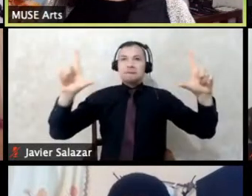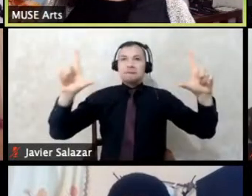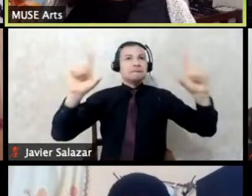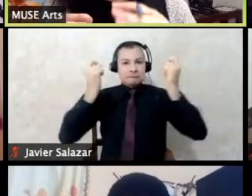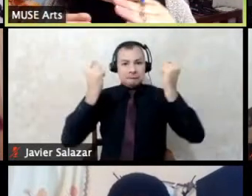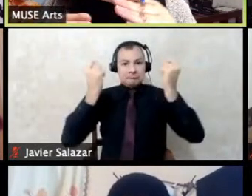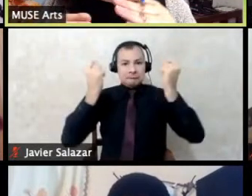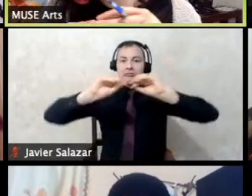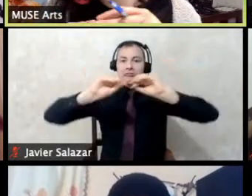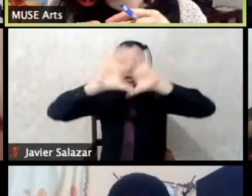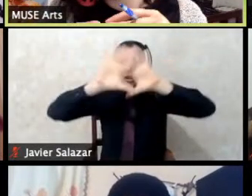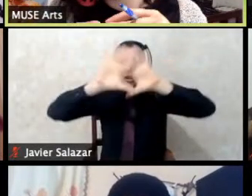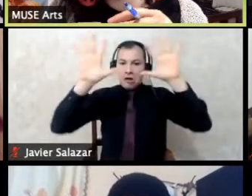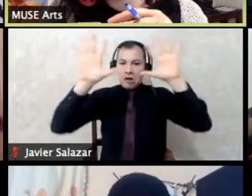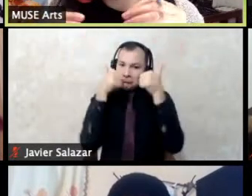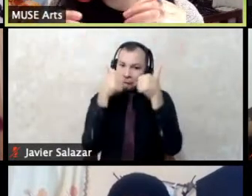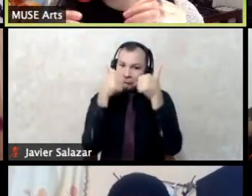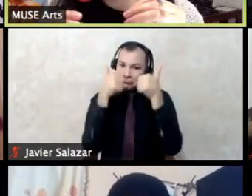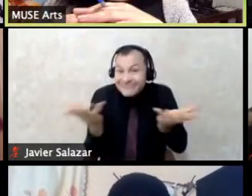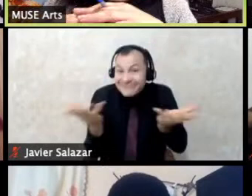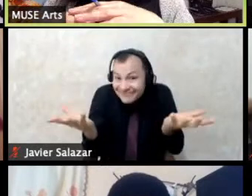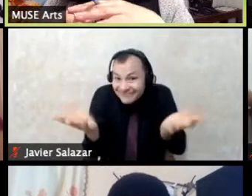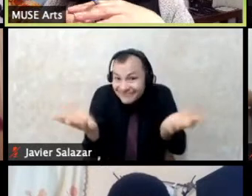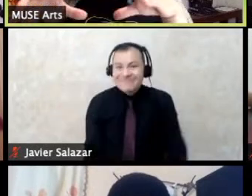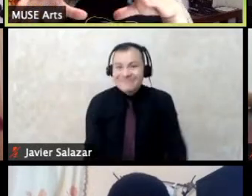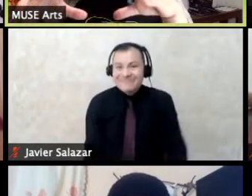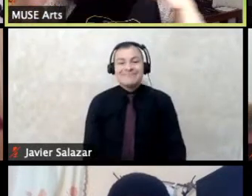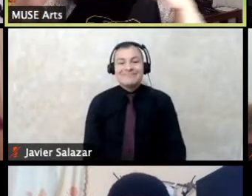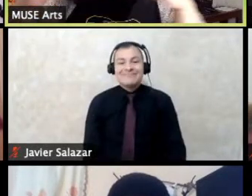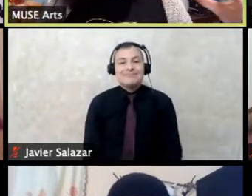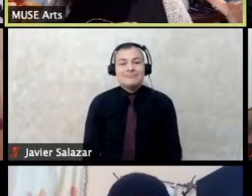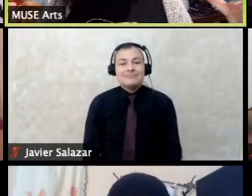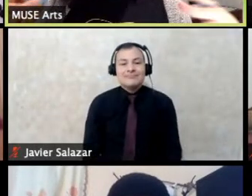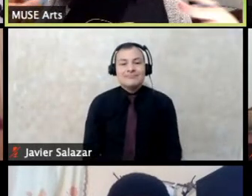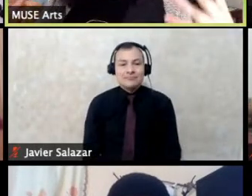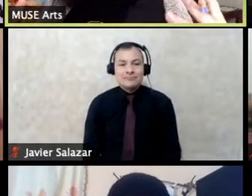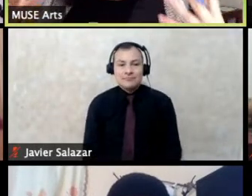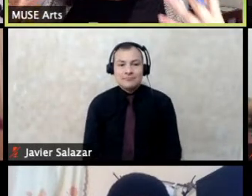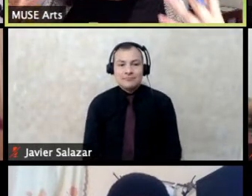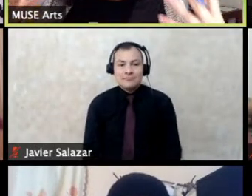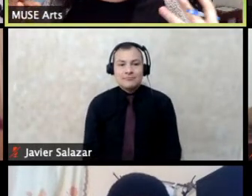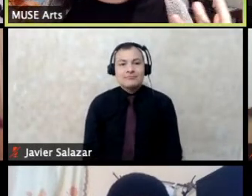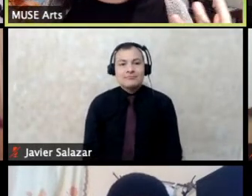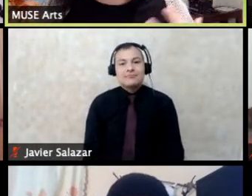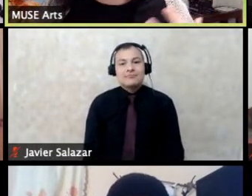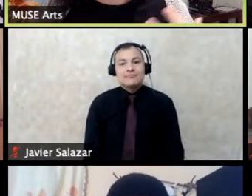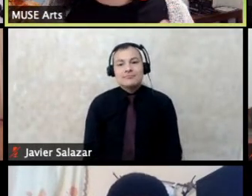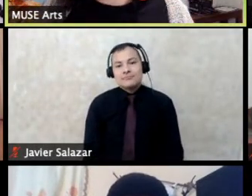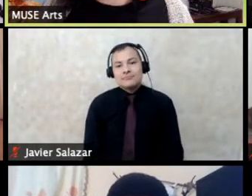we have been able to do an x-ray of what is it that we do.